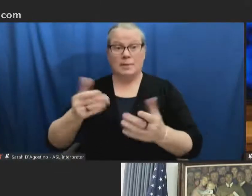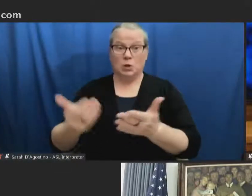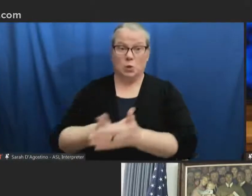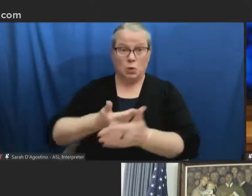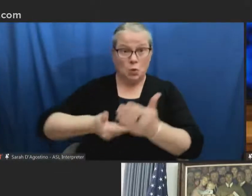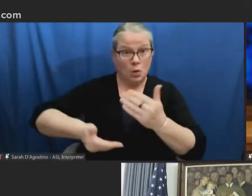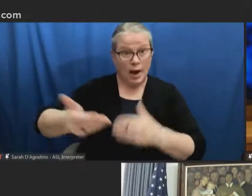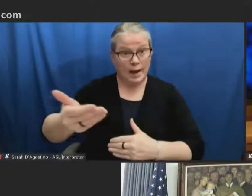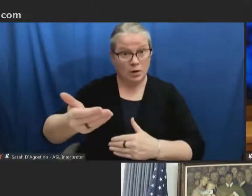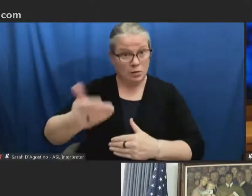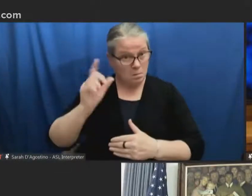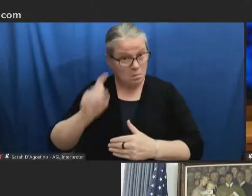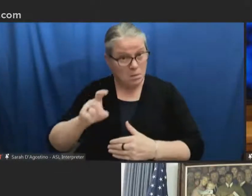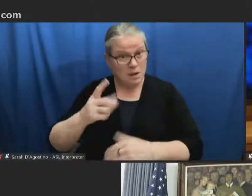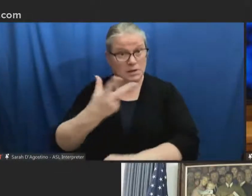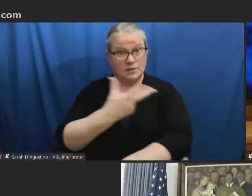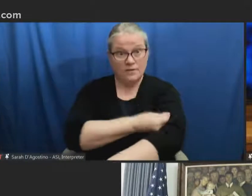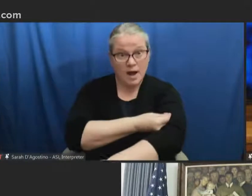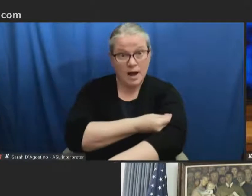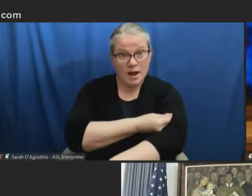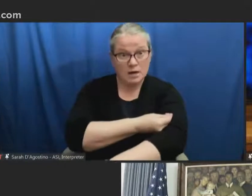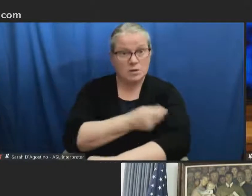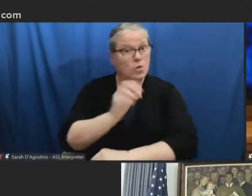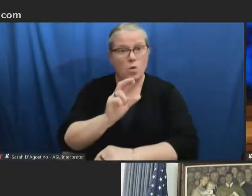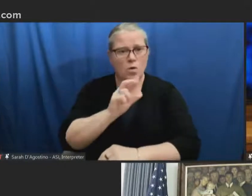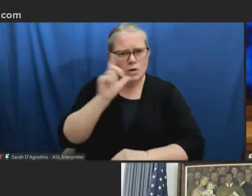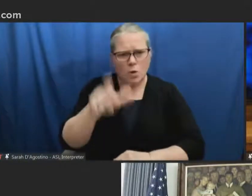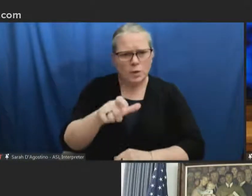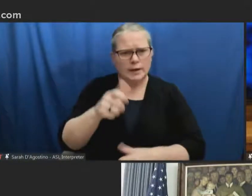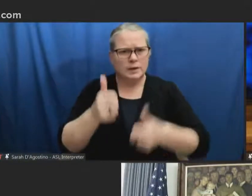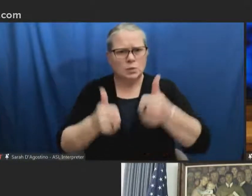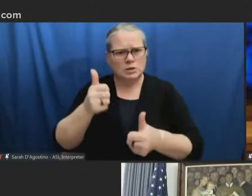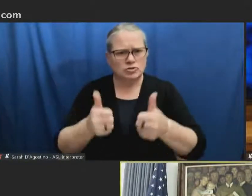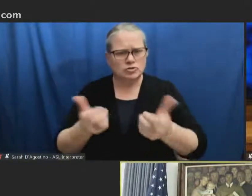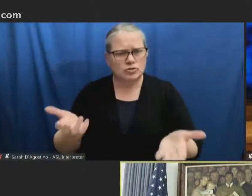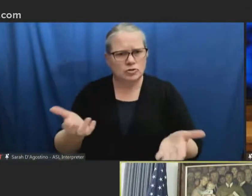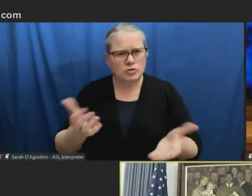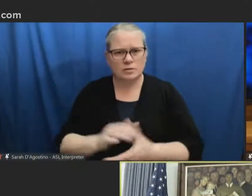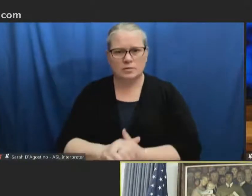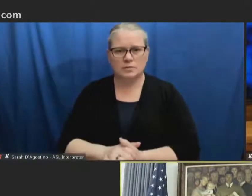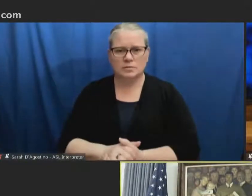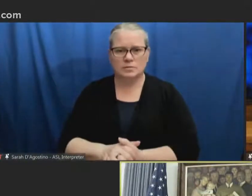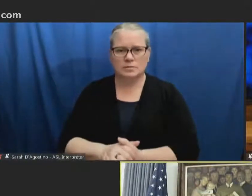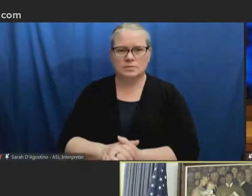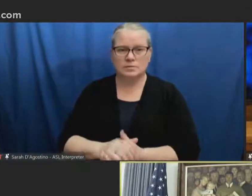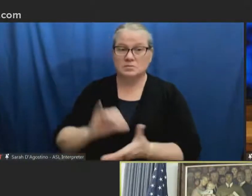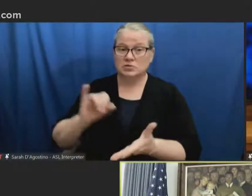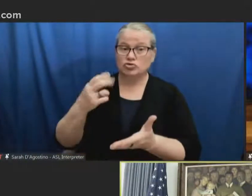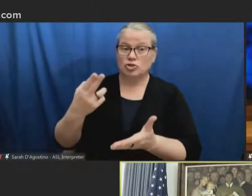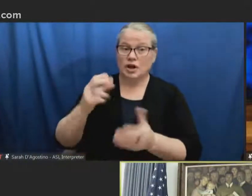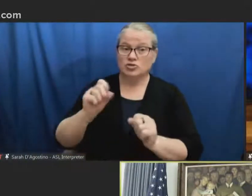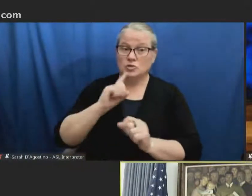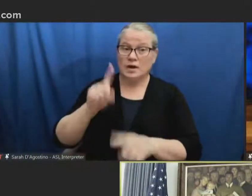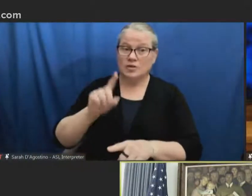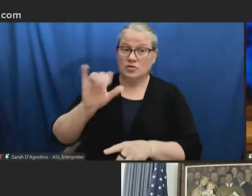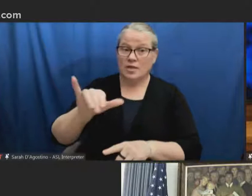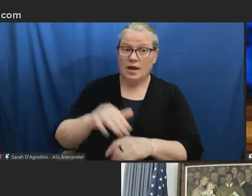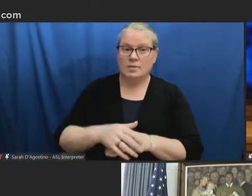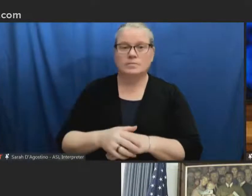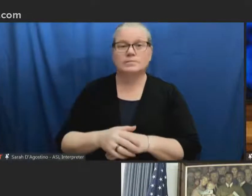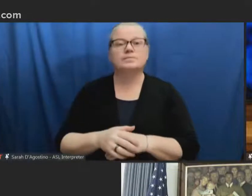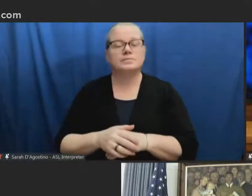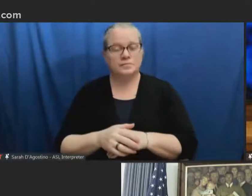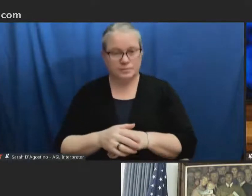to be vaccinated, or now they don't? I take that, Josh? Sure. So first of